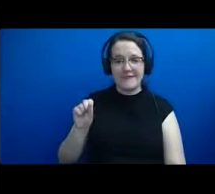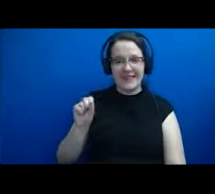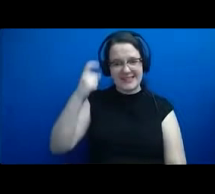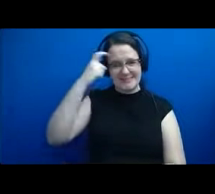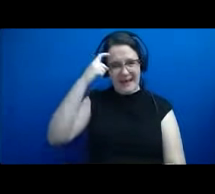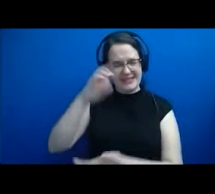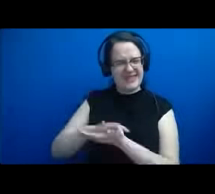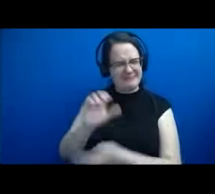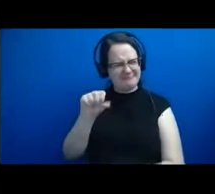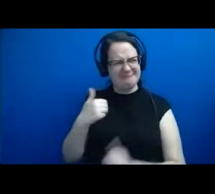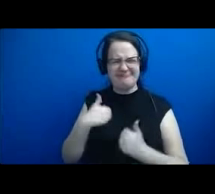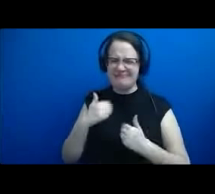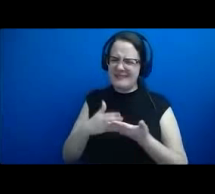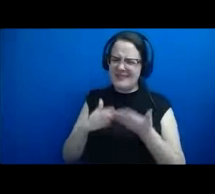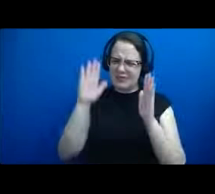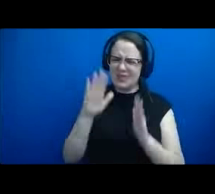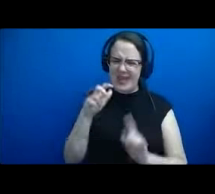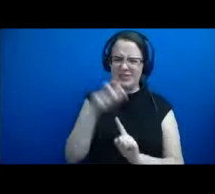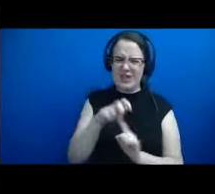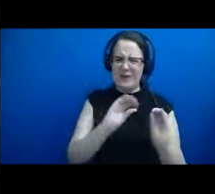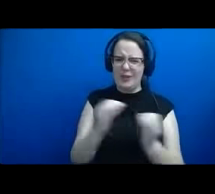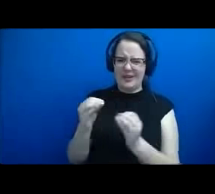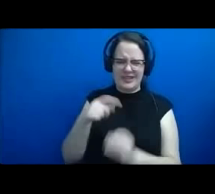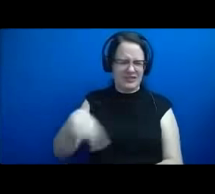champion organizations who are doing incredible work.